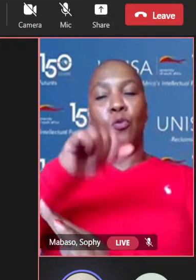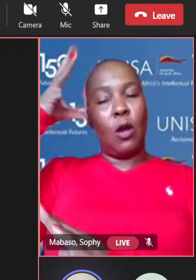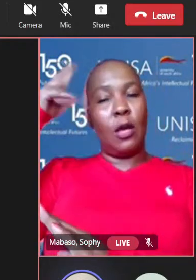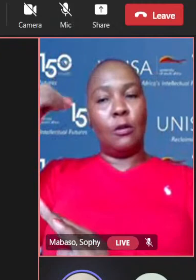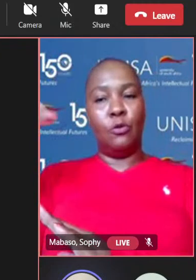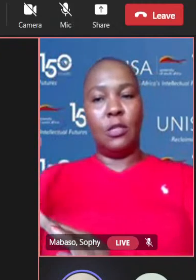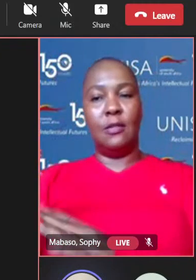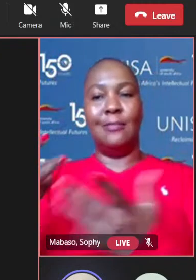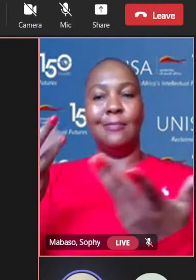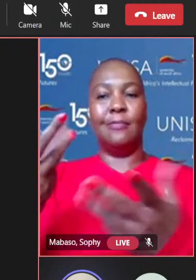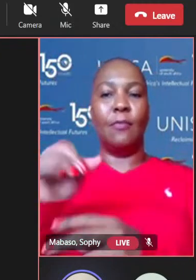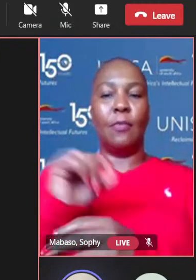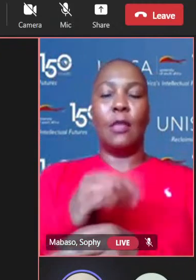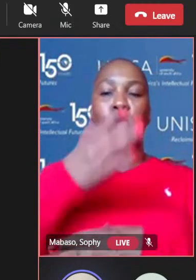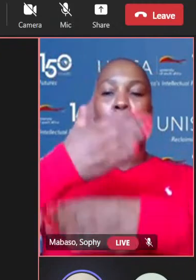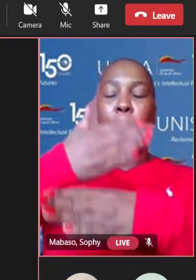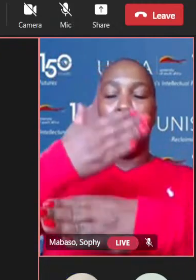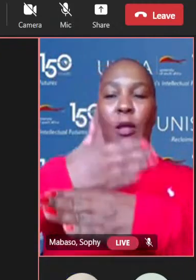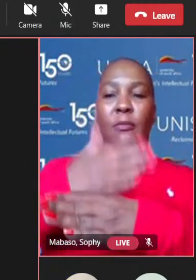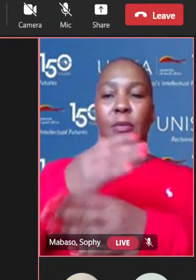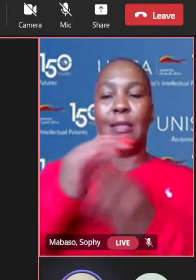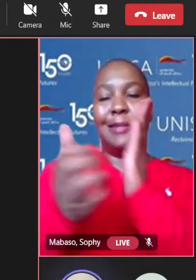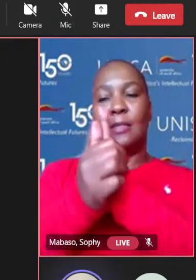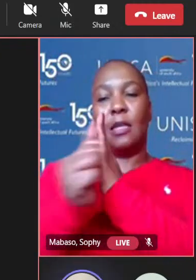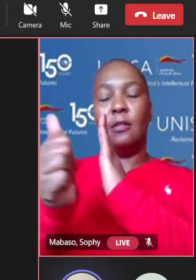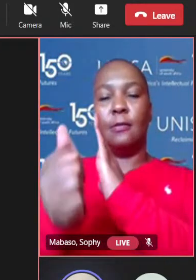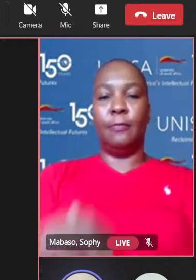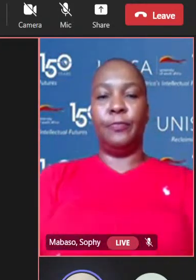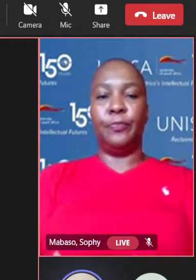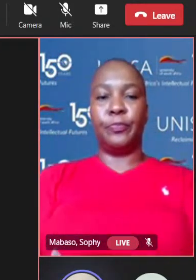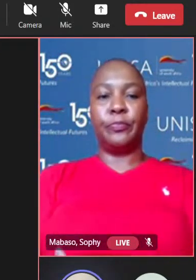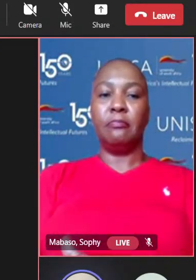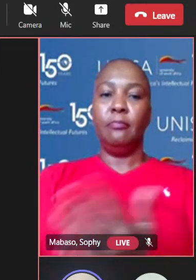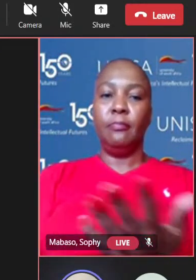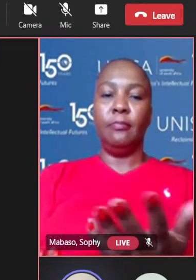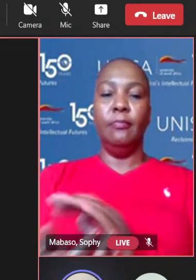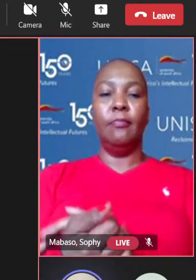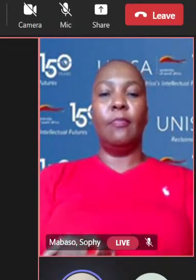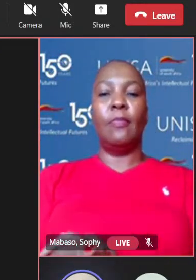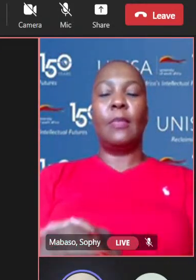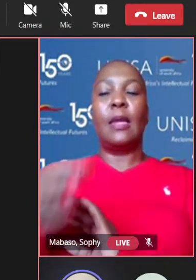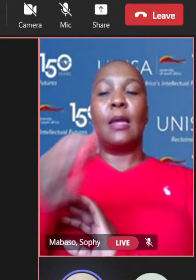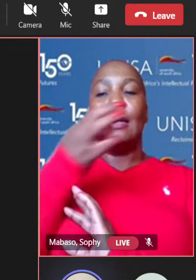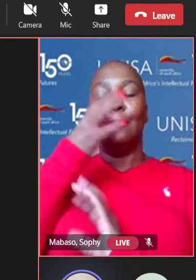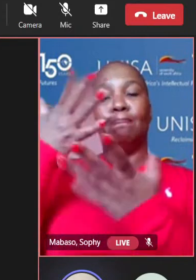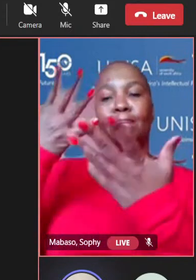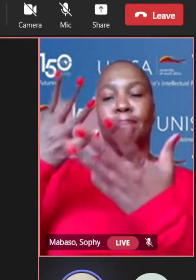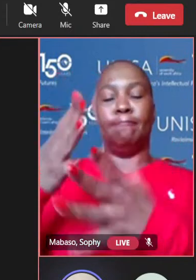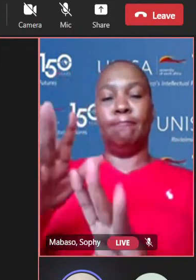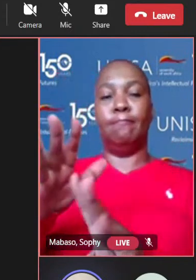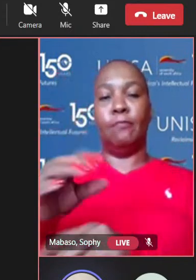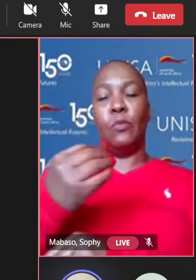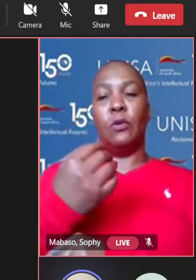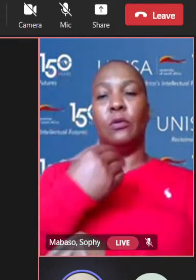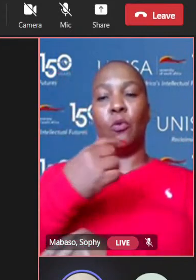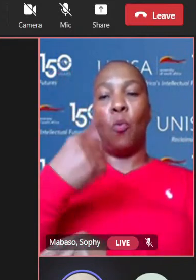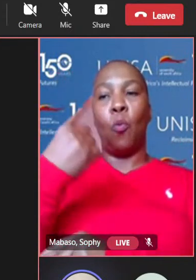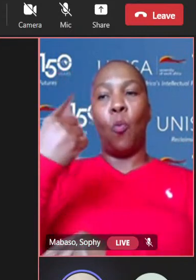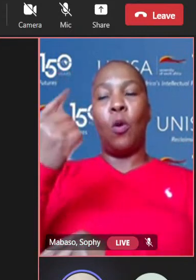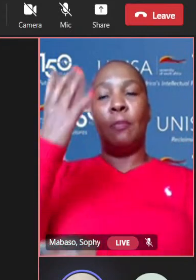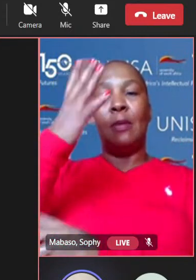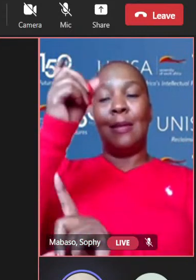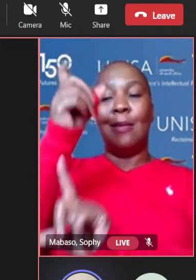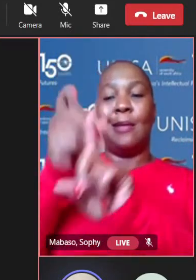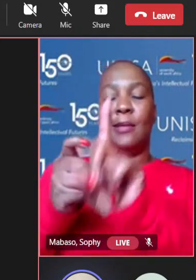your employability skills. As was mentioned by one of the previous